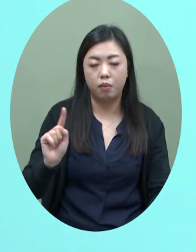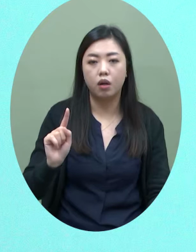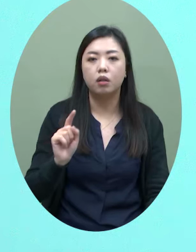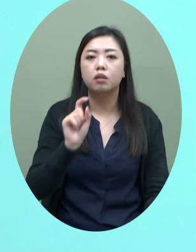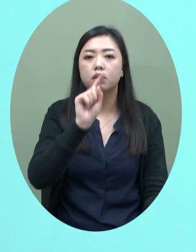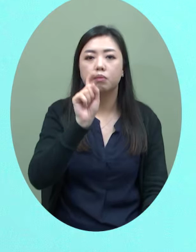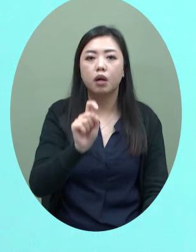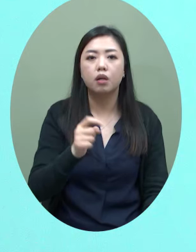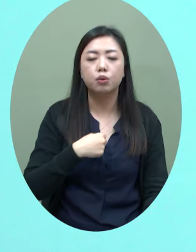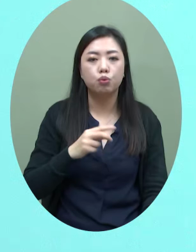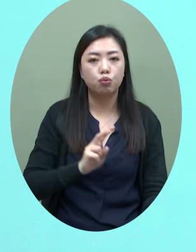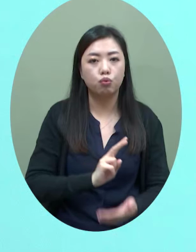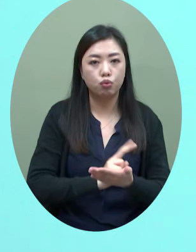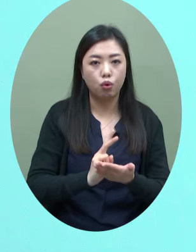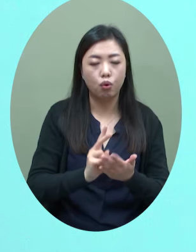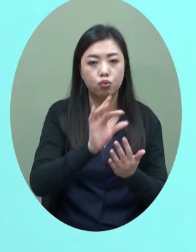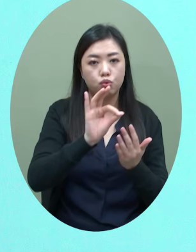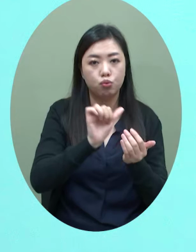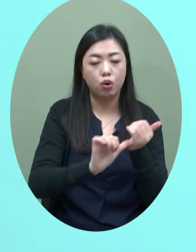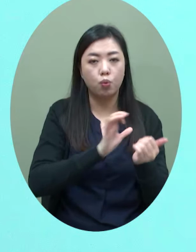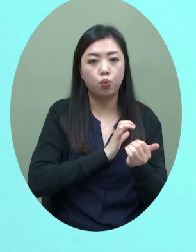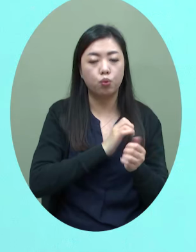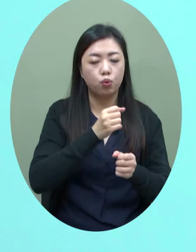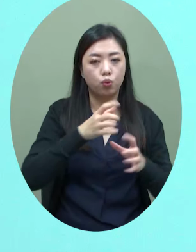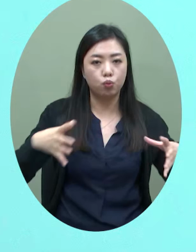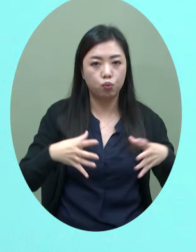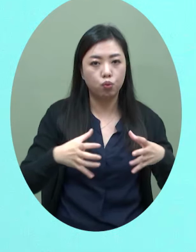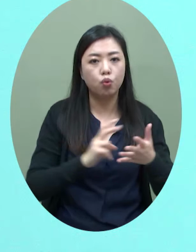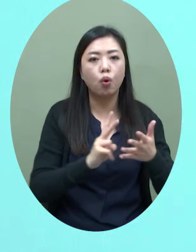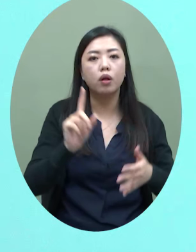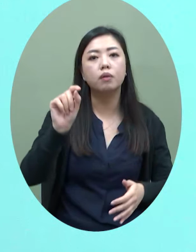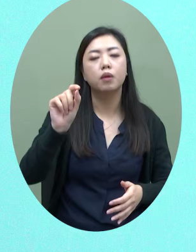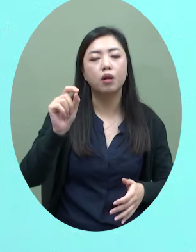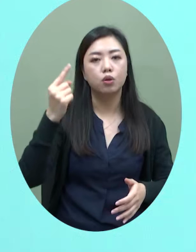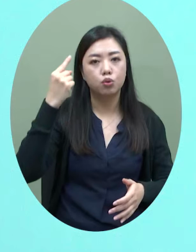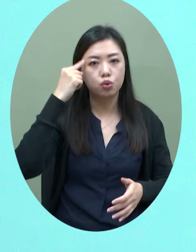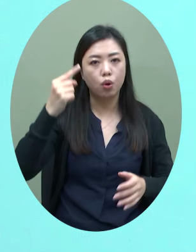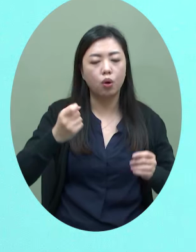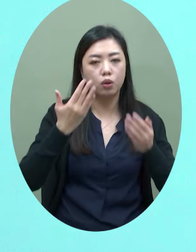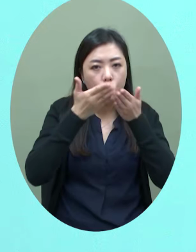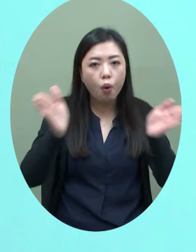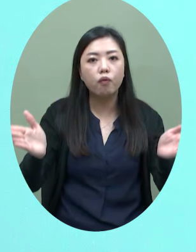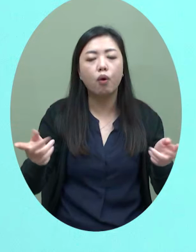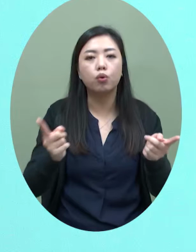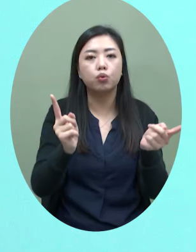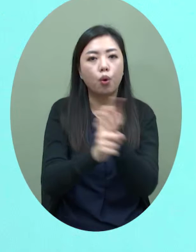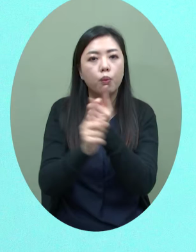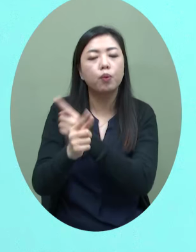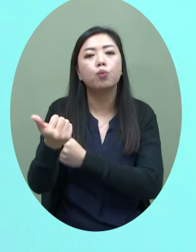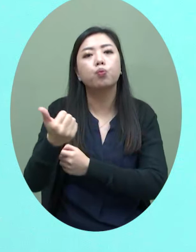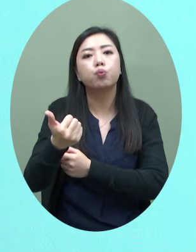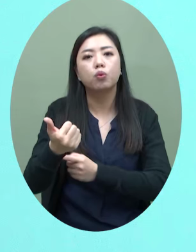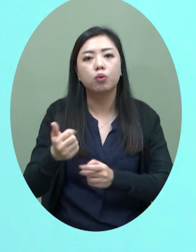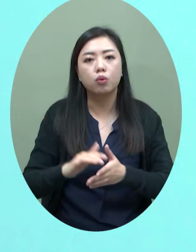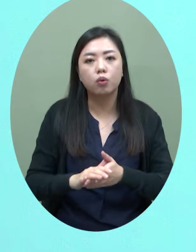that it is more broadly representative of the interest in Hong Kong, is to reflect the actual situation in Hong